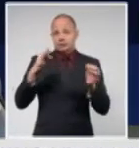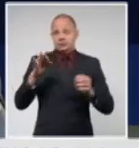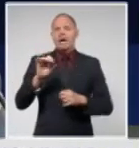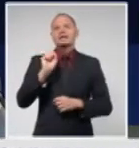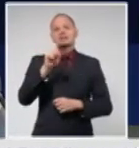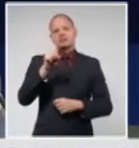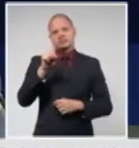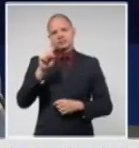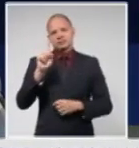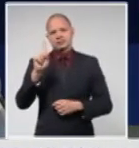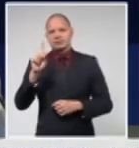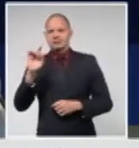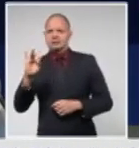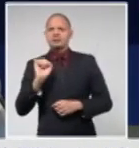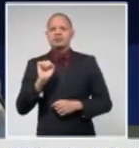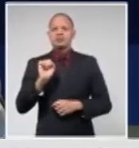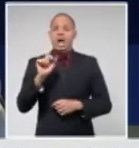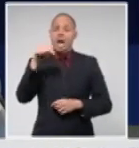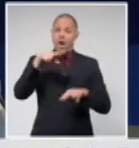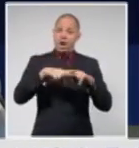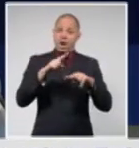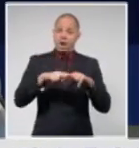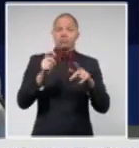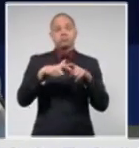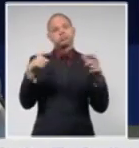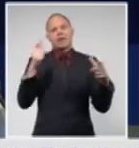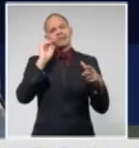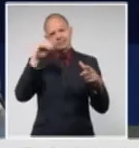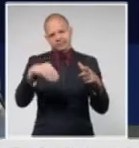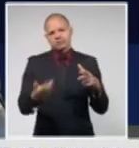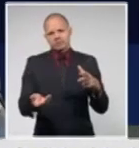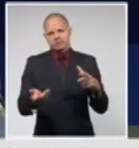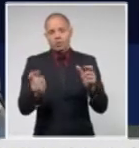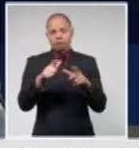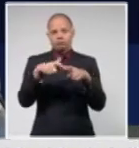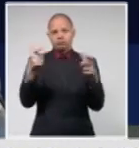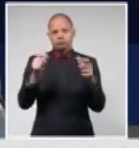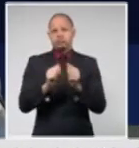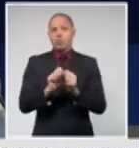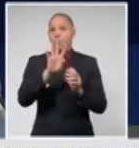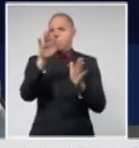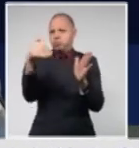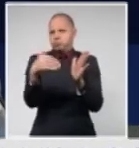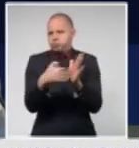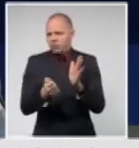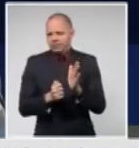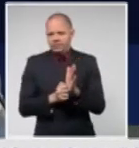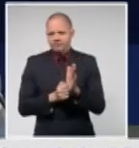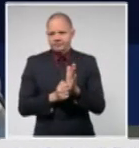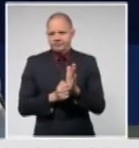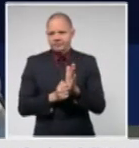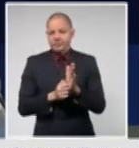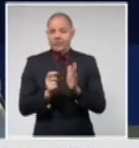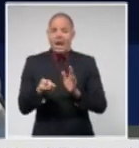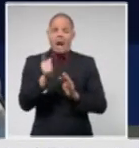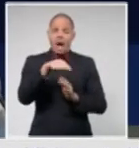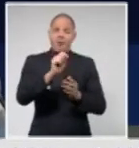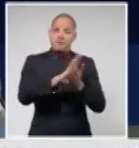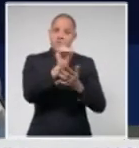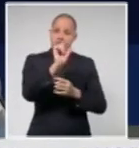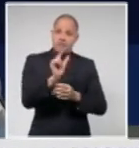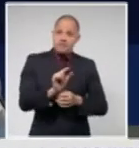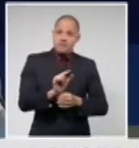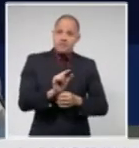As I always mention, samples from all of the country's provinces and the Isle of Youth Special